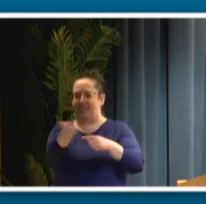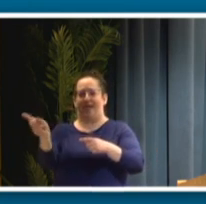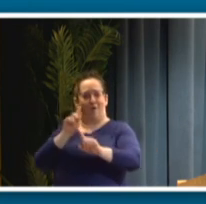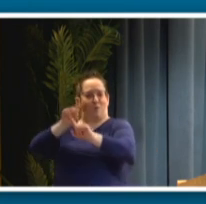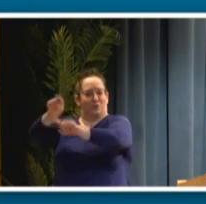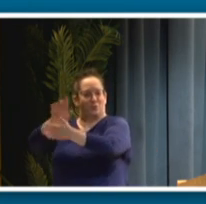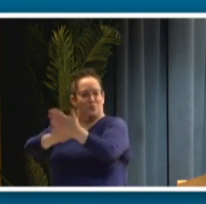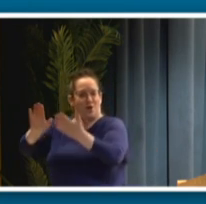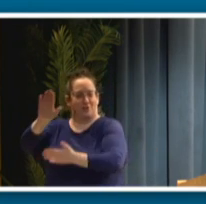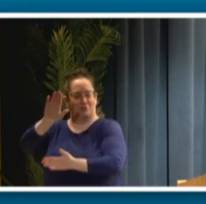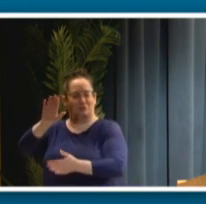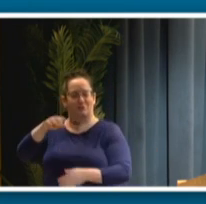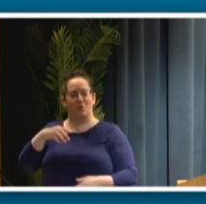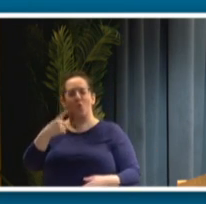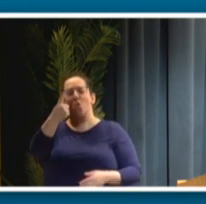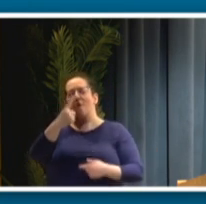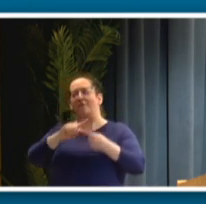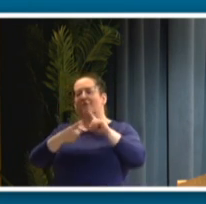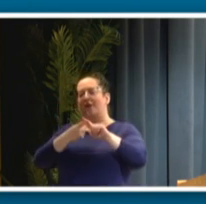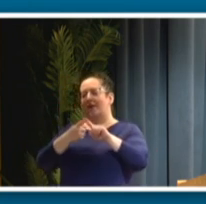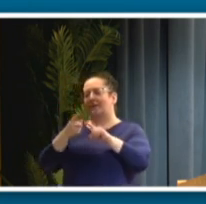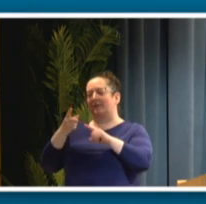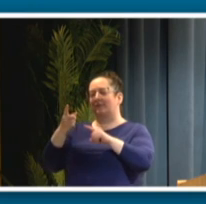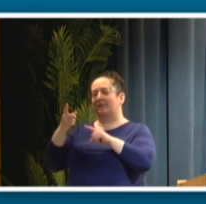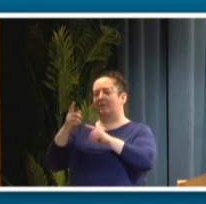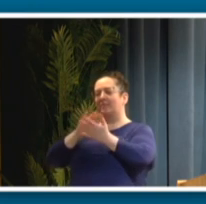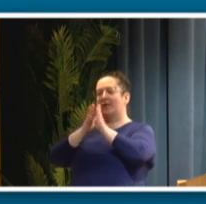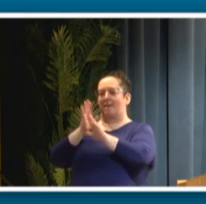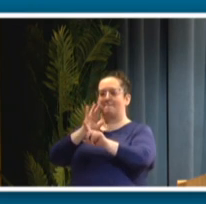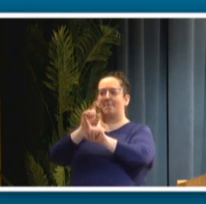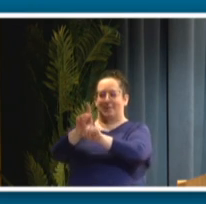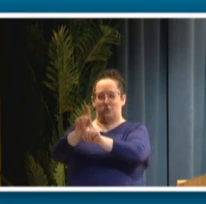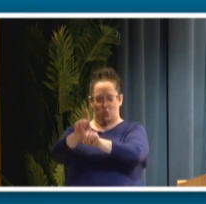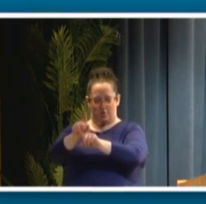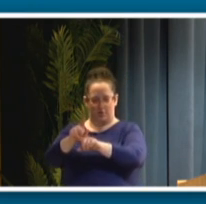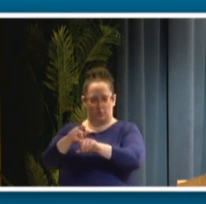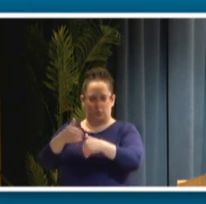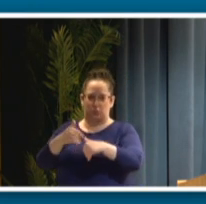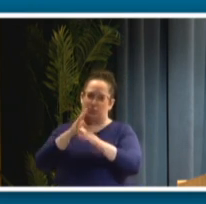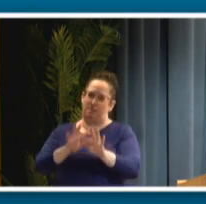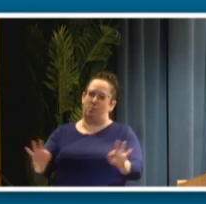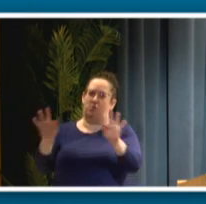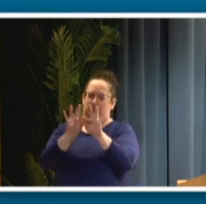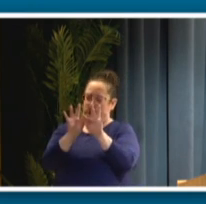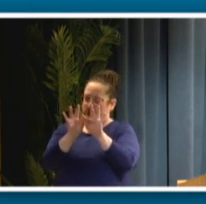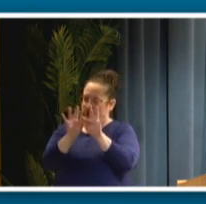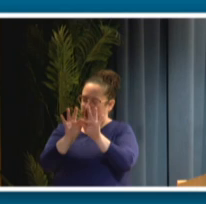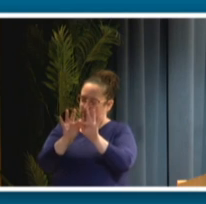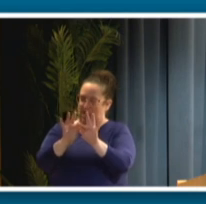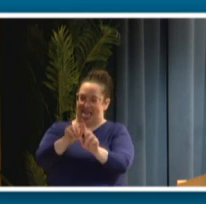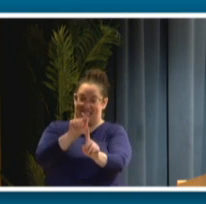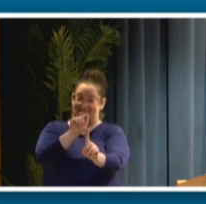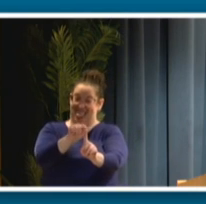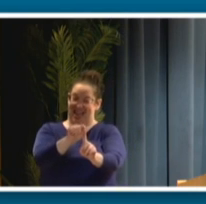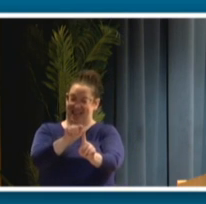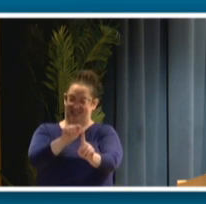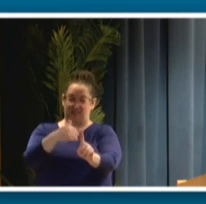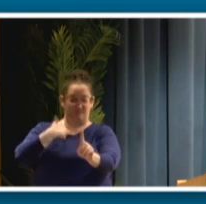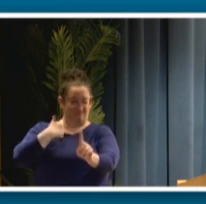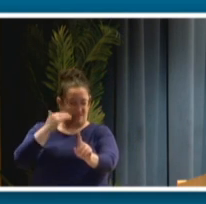who was a mentor to me at the time, and this mentorship is so important. Please, please, please, because younger